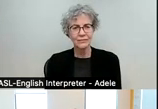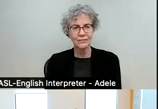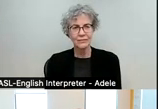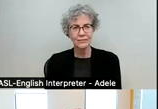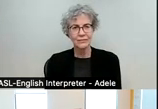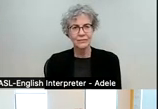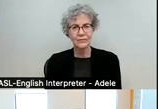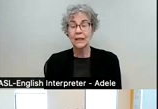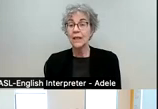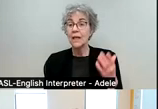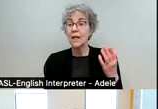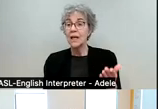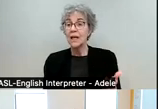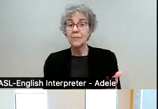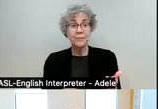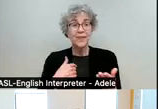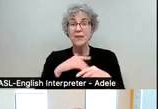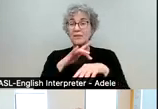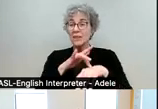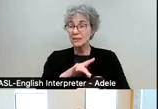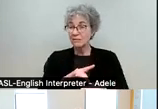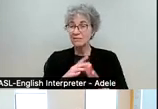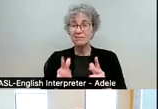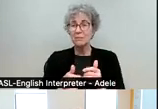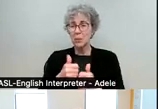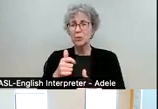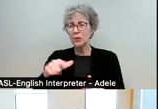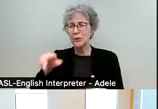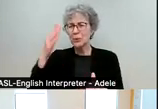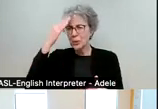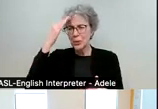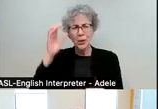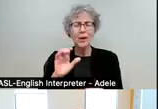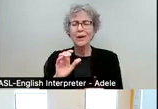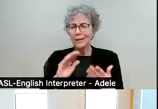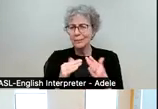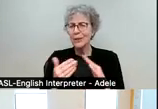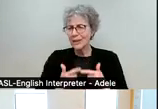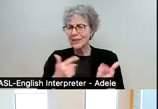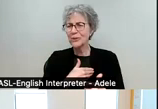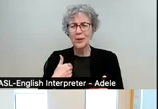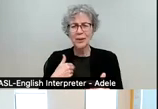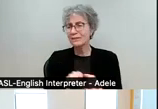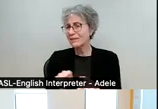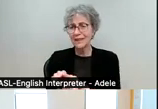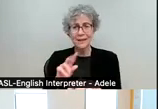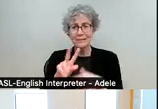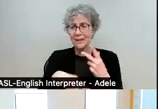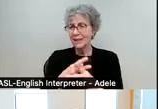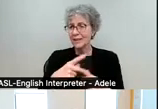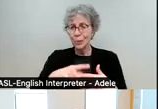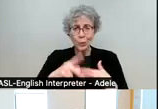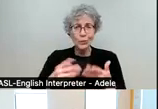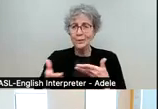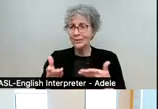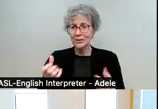this is, we're going to cover a bit of ground. Most of you know what Community Living Toronto does. It's the same types of programs and services that that